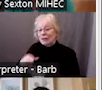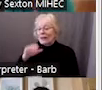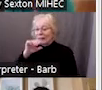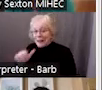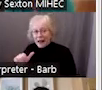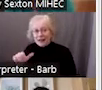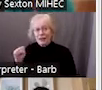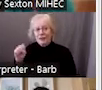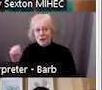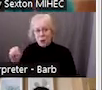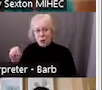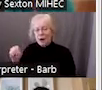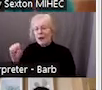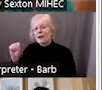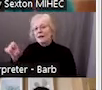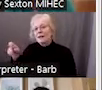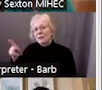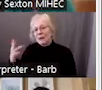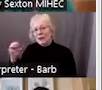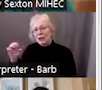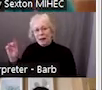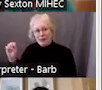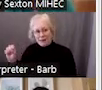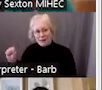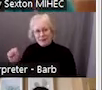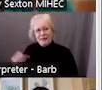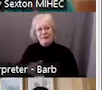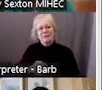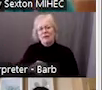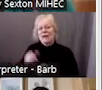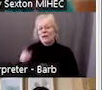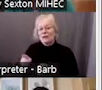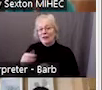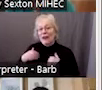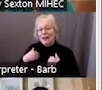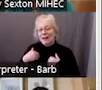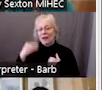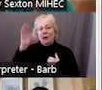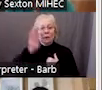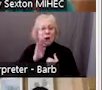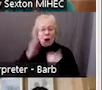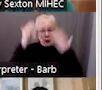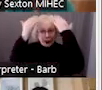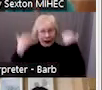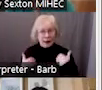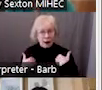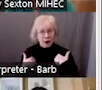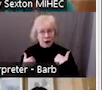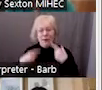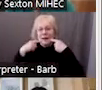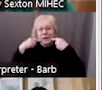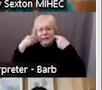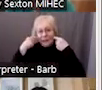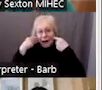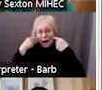in a wheelchair. She has dark brown straight hair, is smiling and wearing glasses, and has her hands in her lap. She is